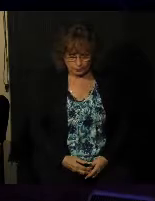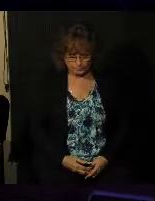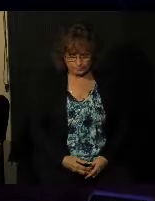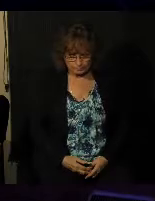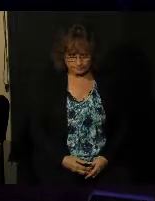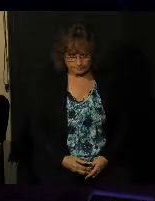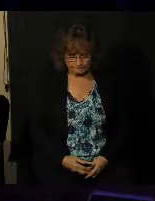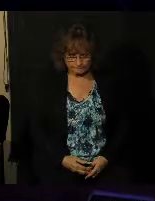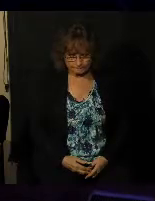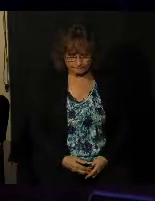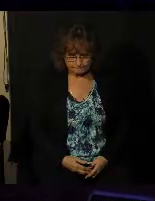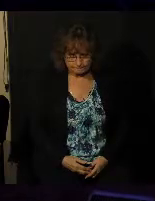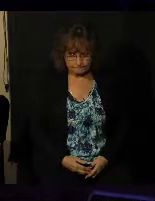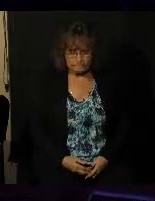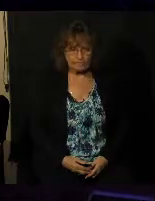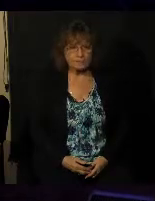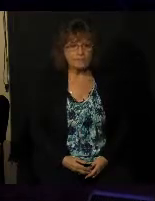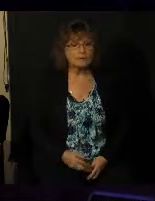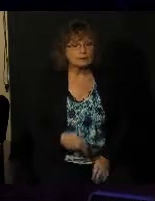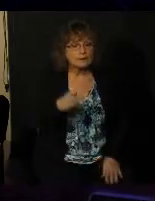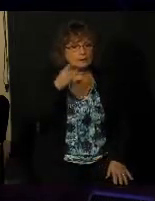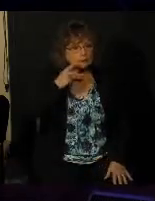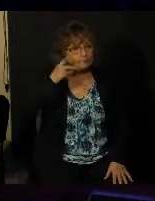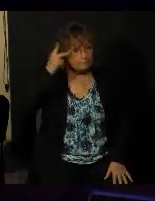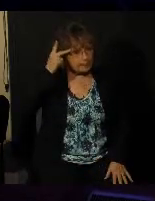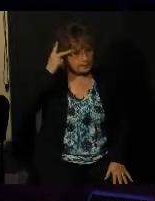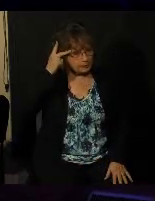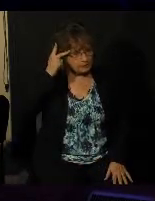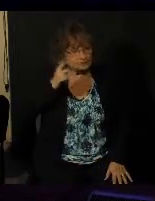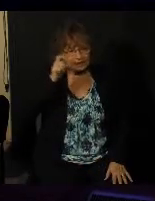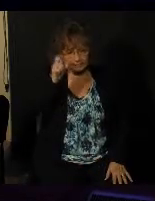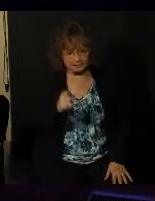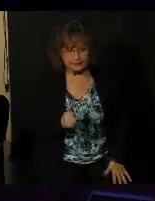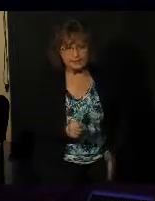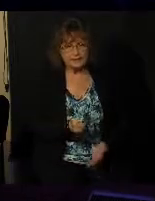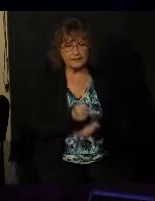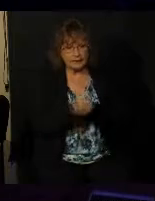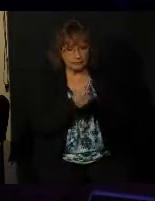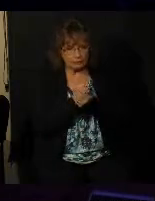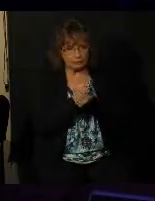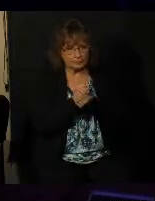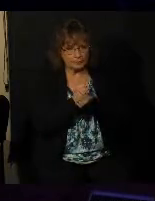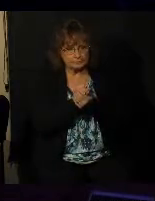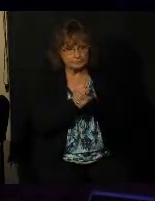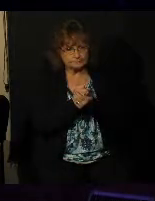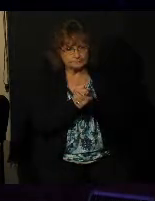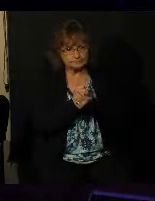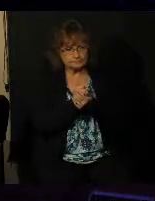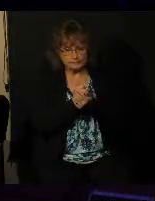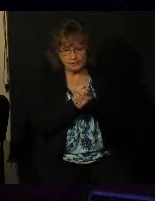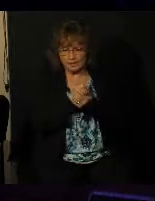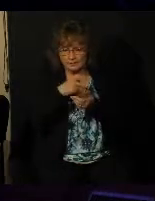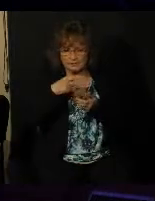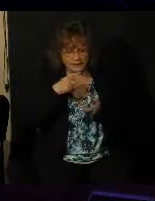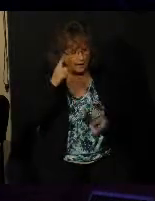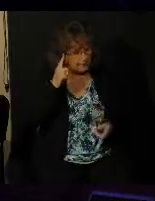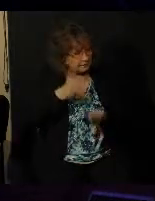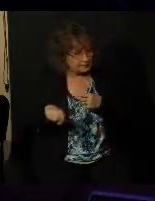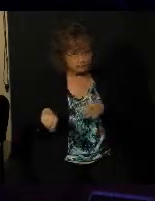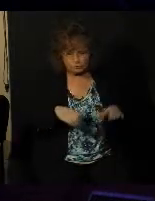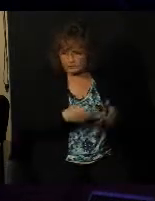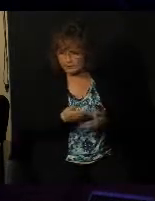bit. Desperate parents, desperate families saying, I can't do anything else with this kid. I don't know what to